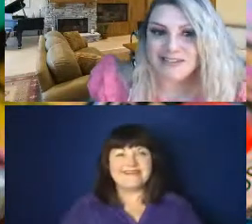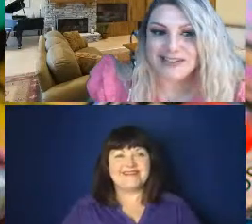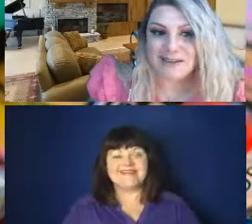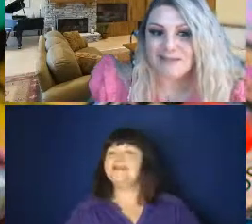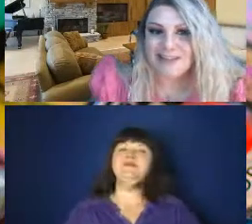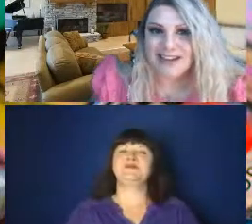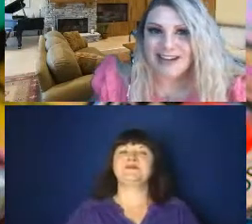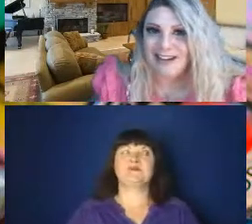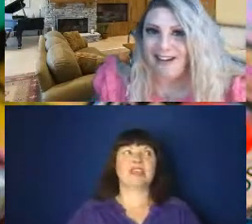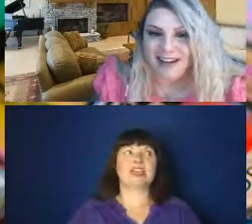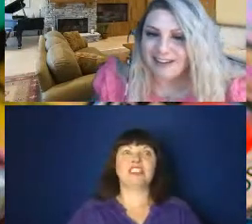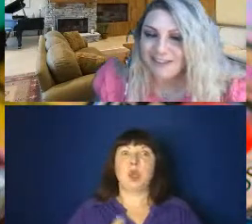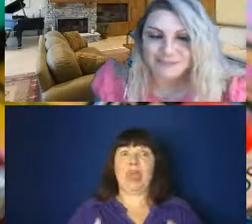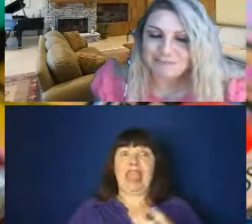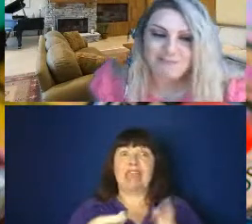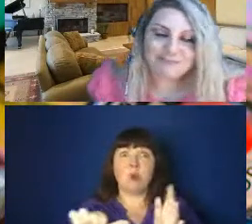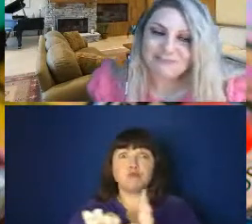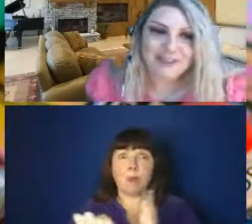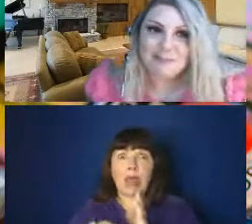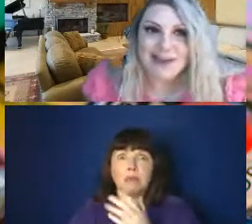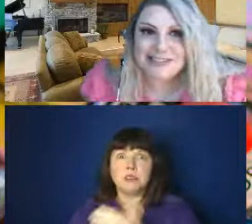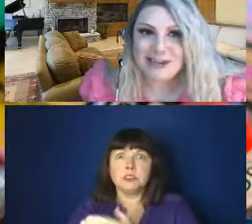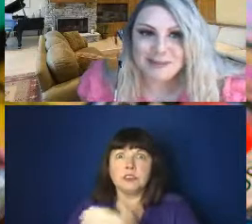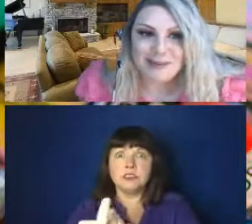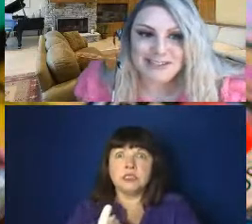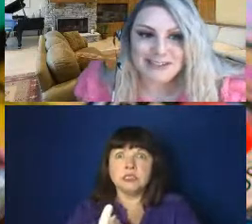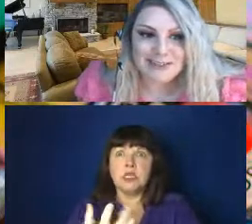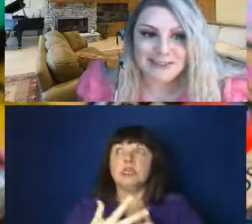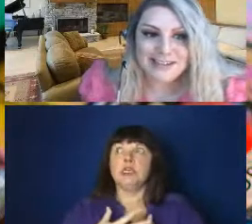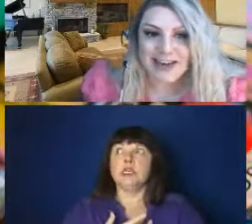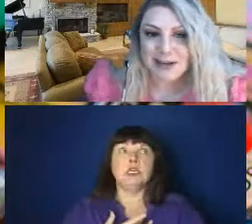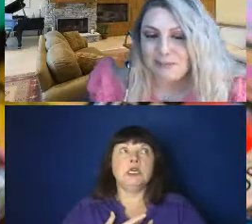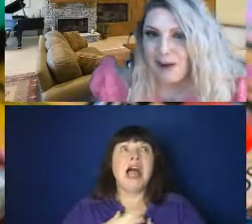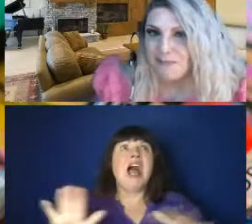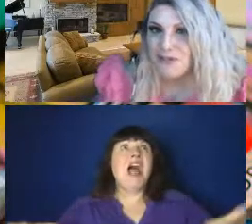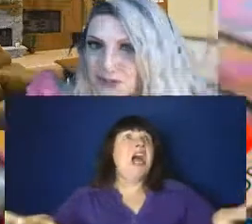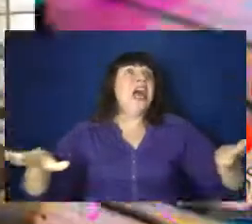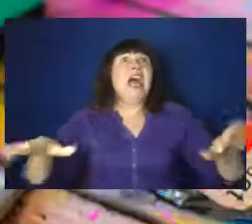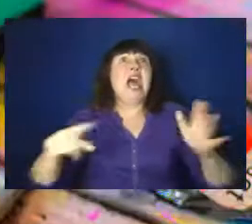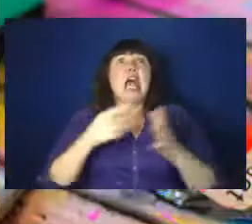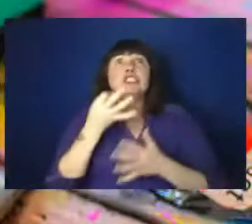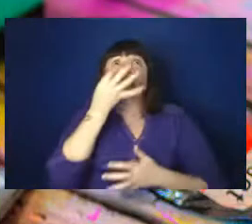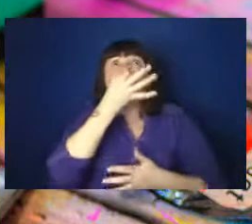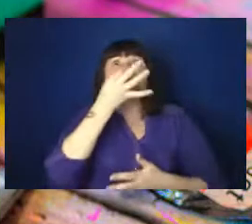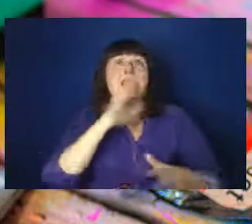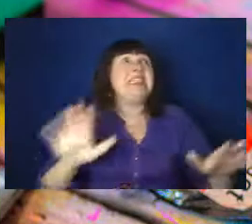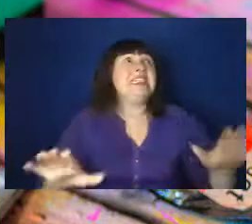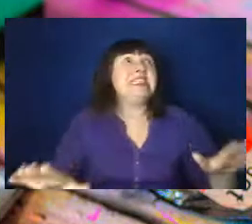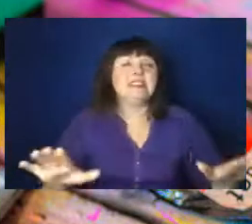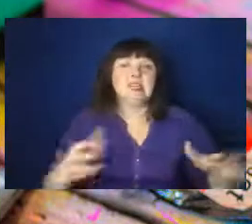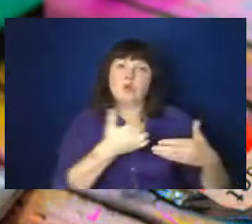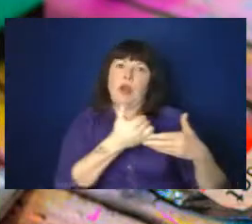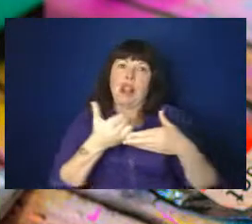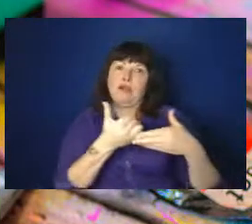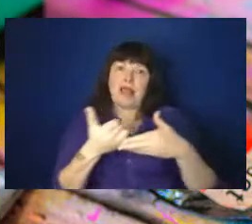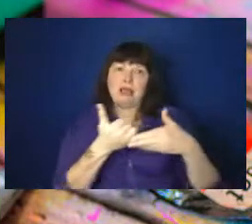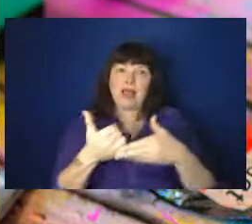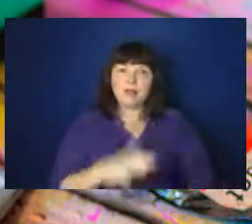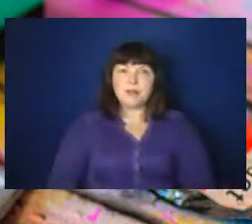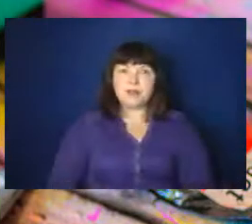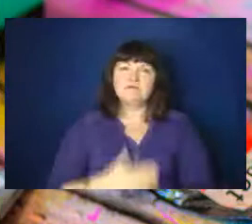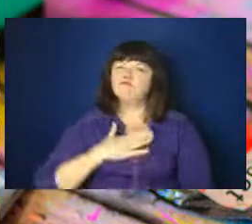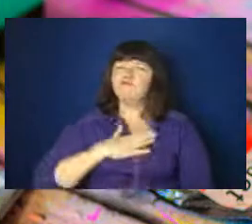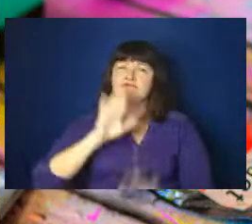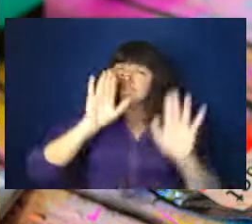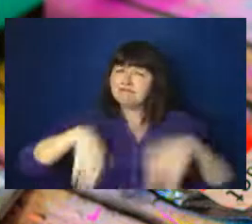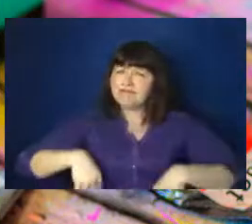to my rescue if there's any like mess ups basically with the tech. But I'm sure we're going to be all right. It's our first live. We've